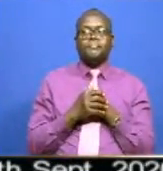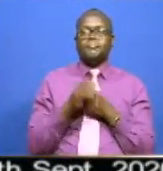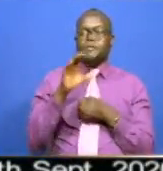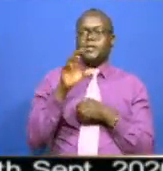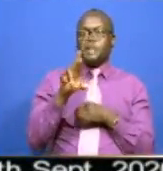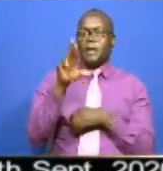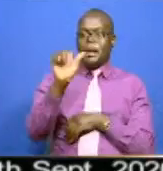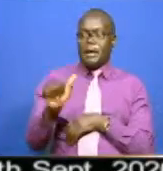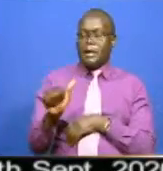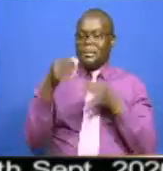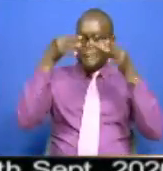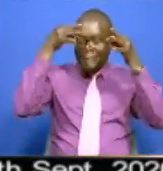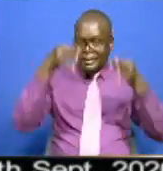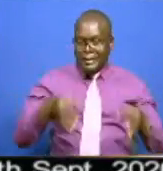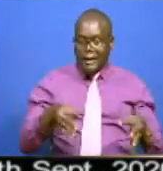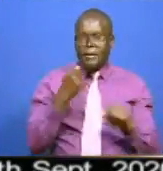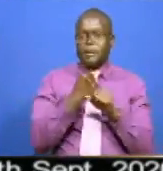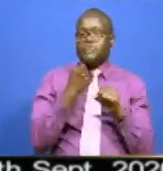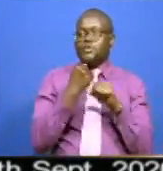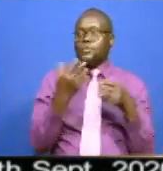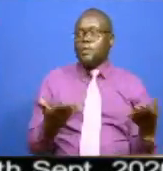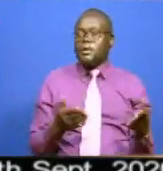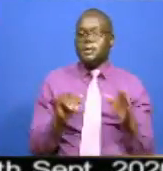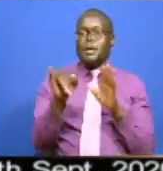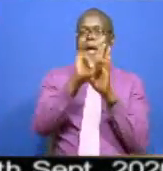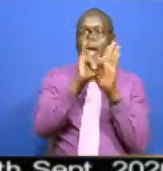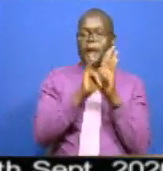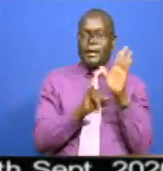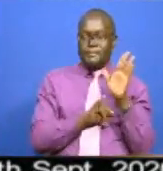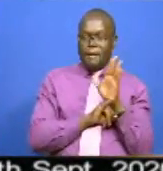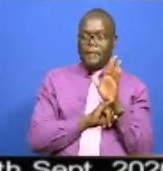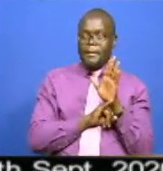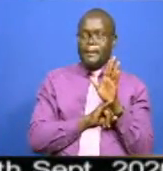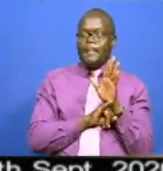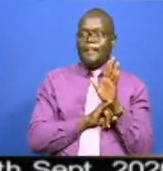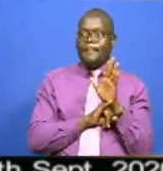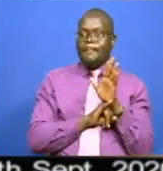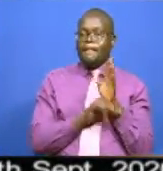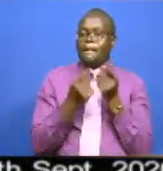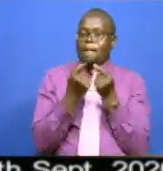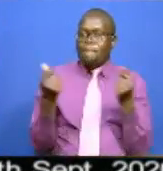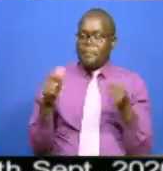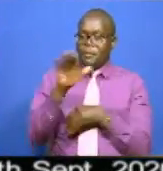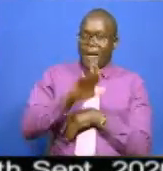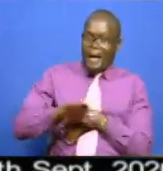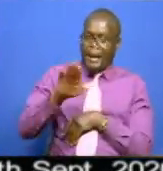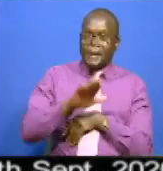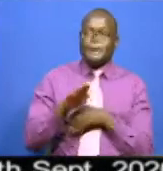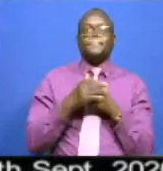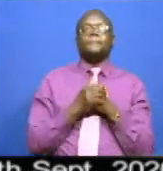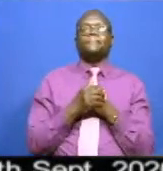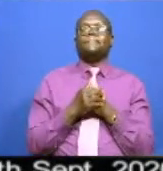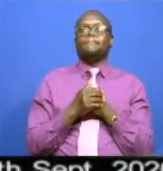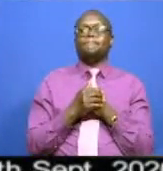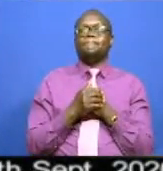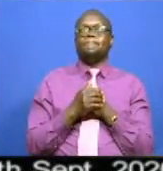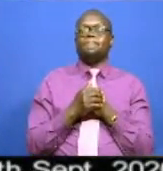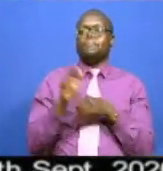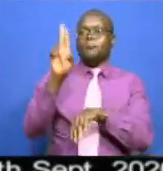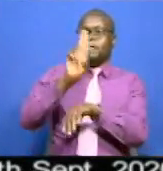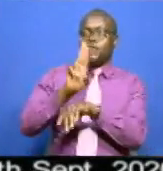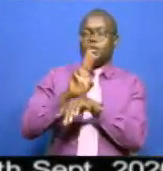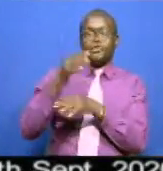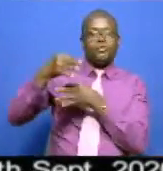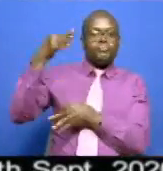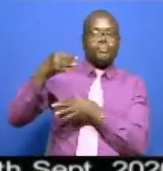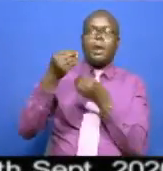CRA has decided to just identify just a few parameters to be used to determine